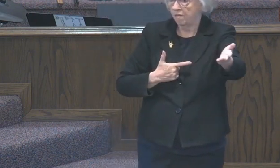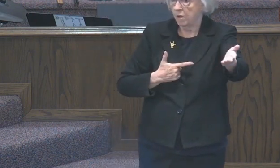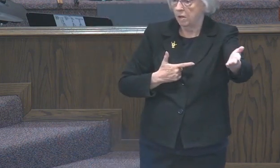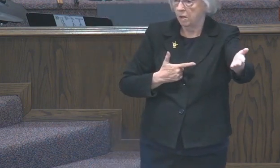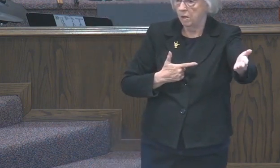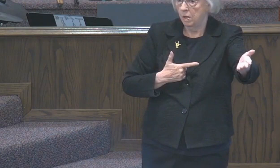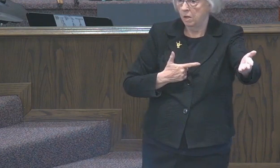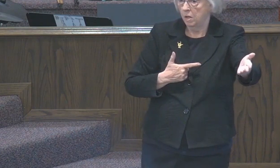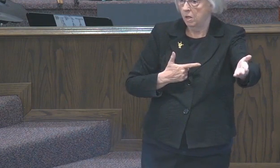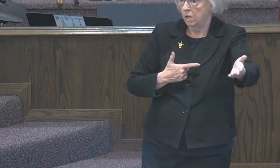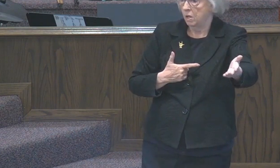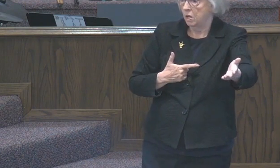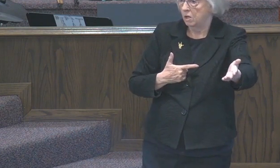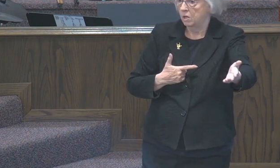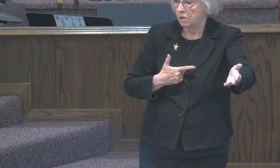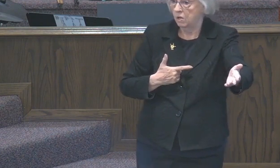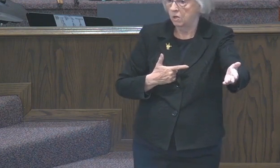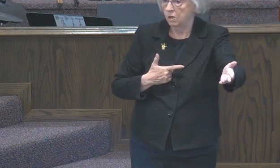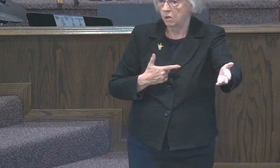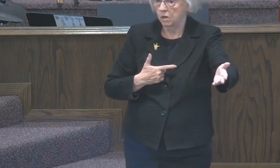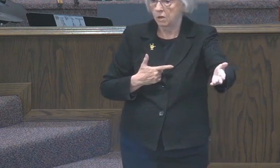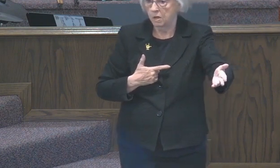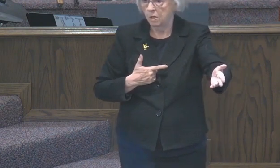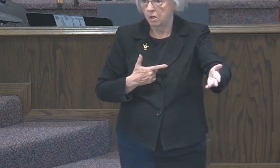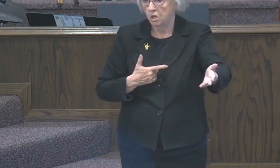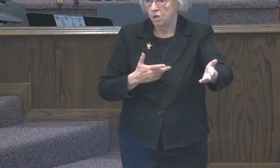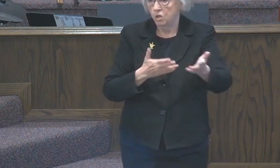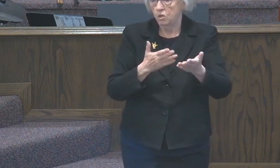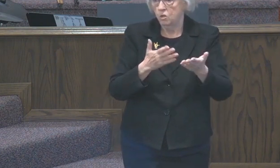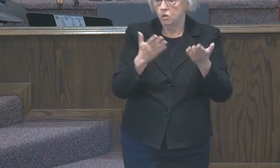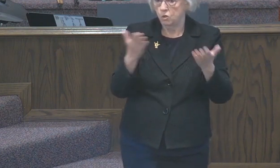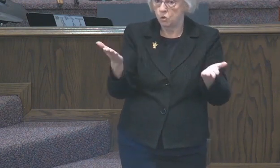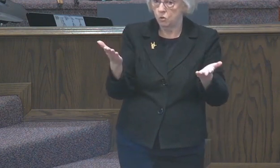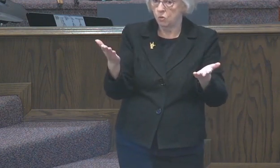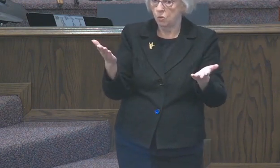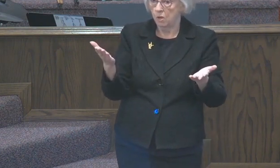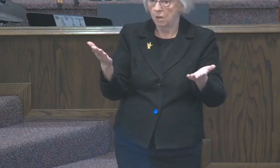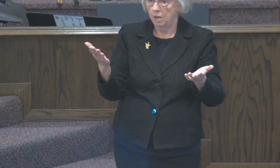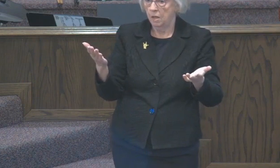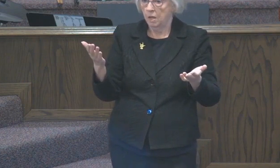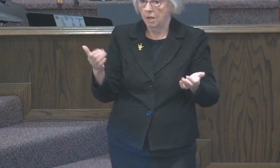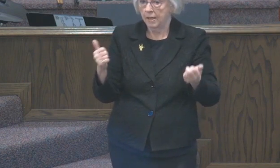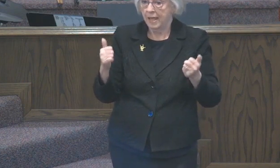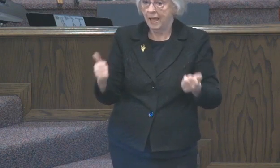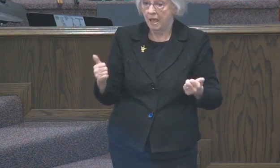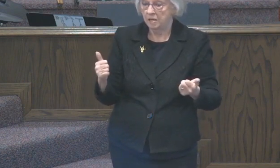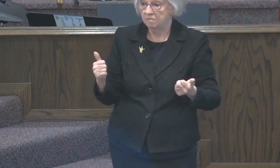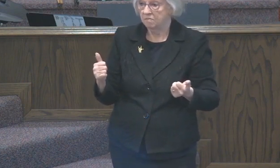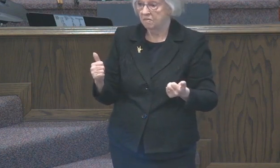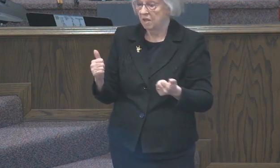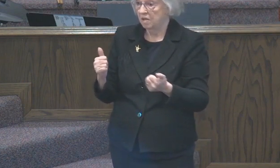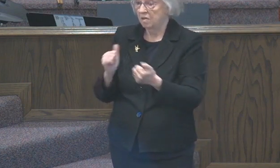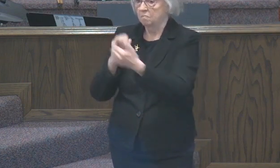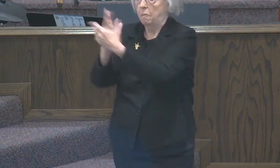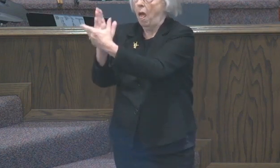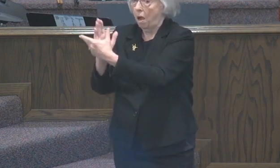that you can keep from happening, or you can keep from being fulfilled by living